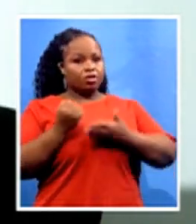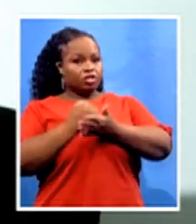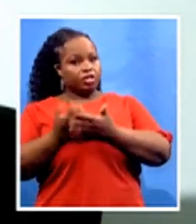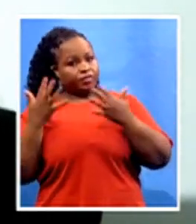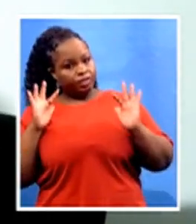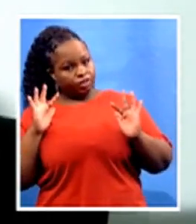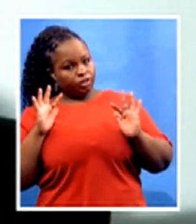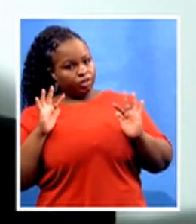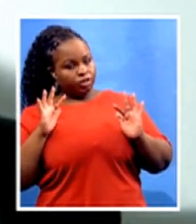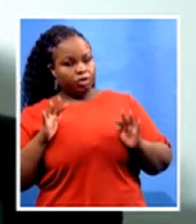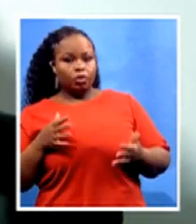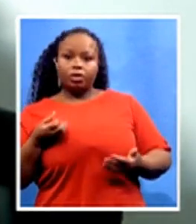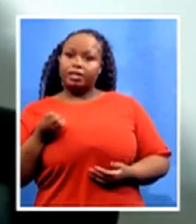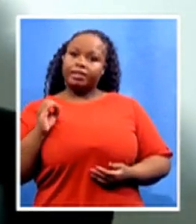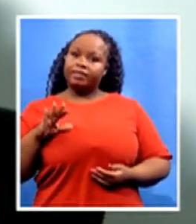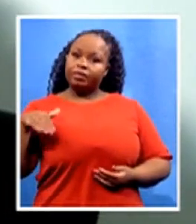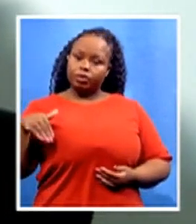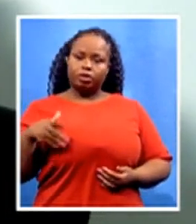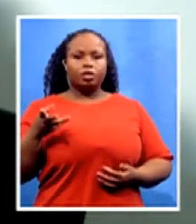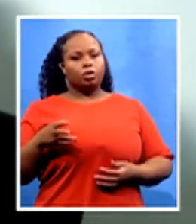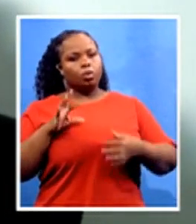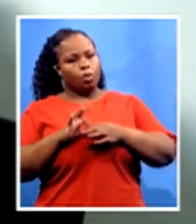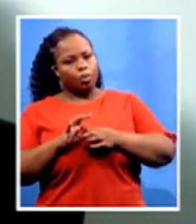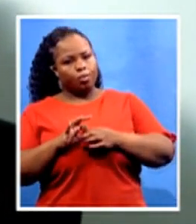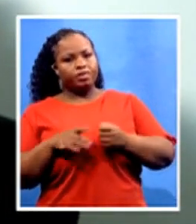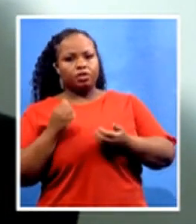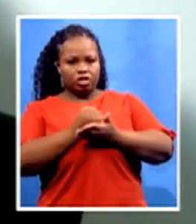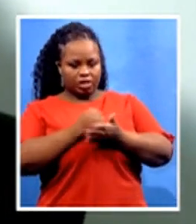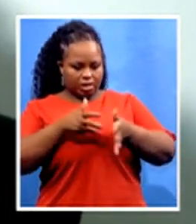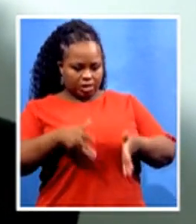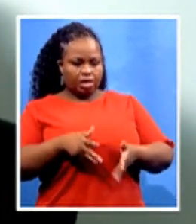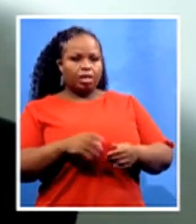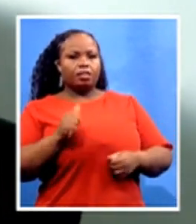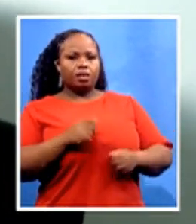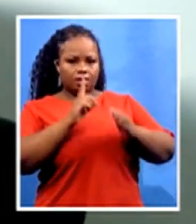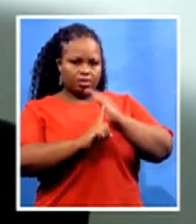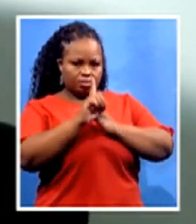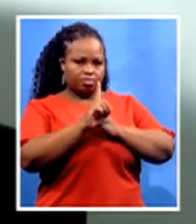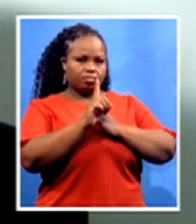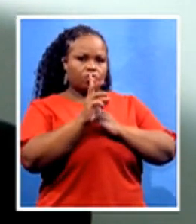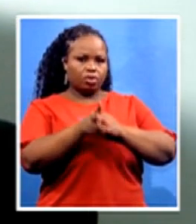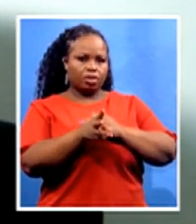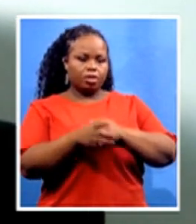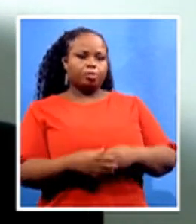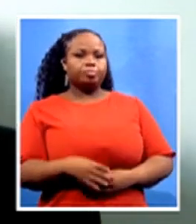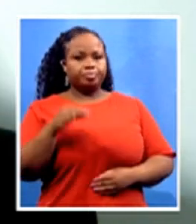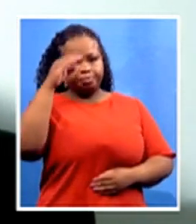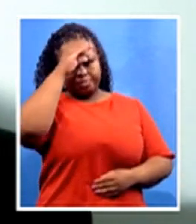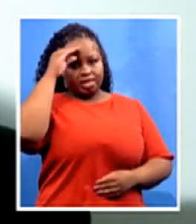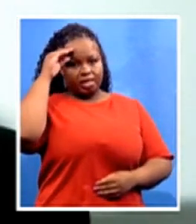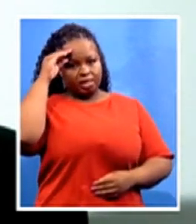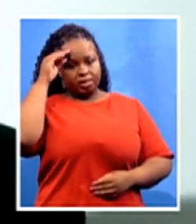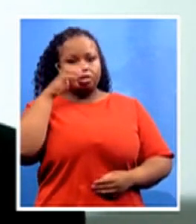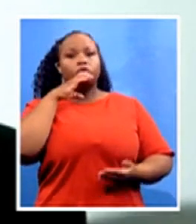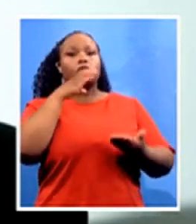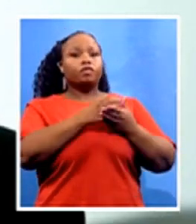at home, but they will register them here before they come in. Then the nurse will then just confirm the details and make sure it's the right